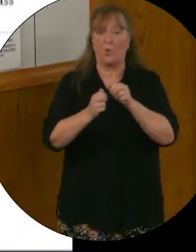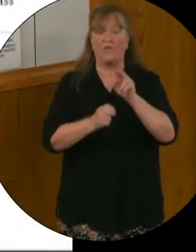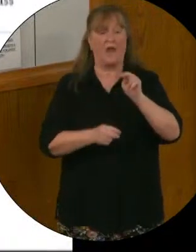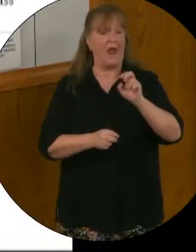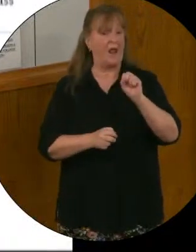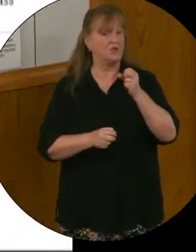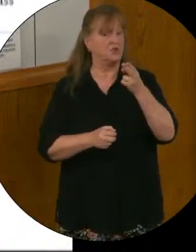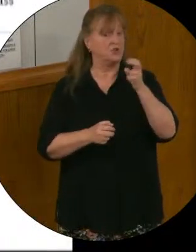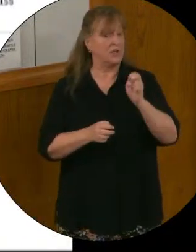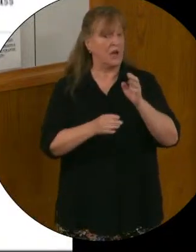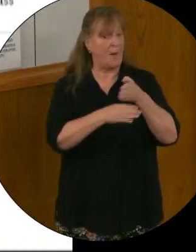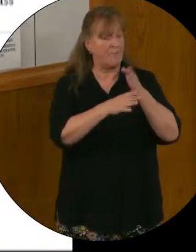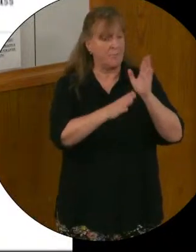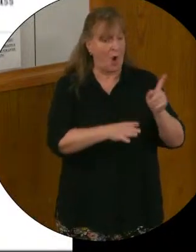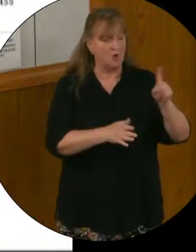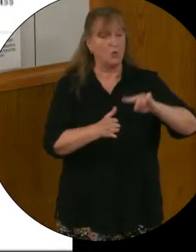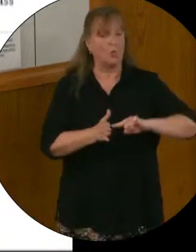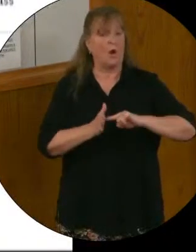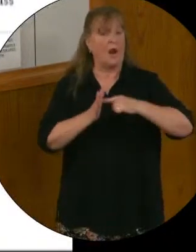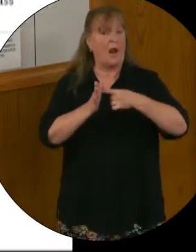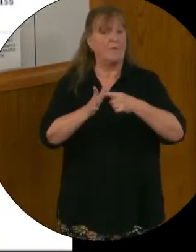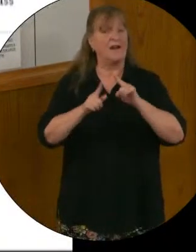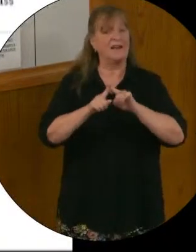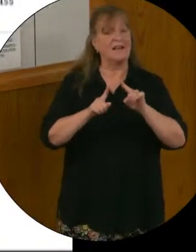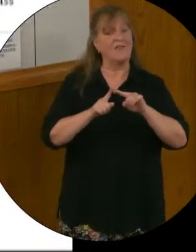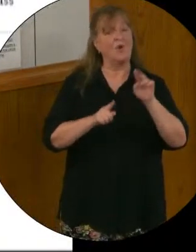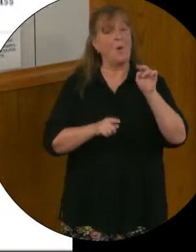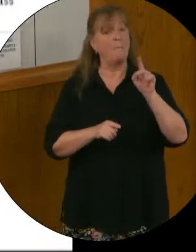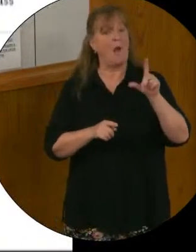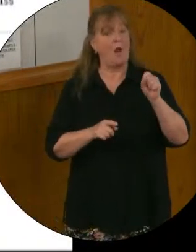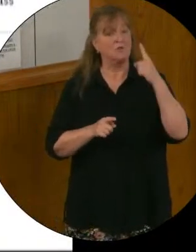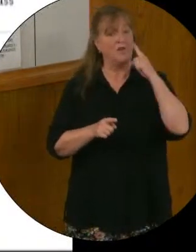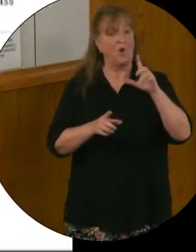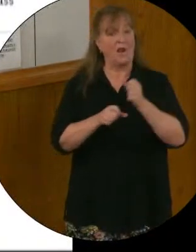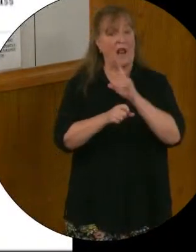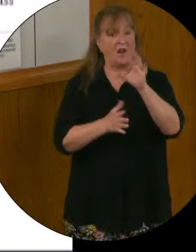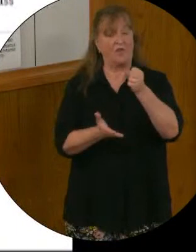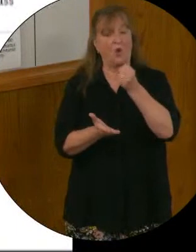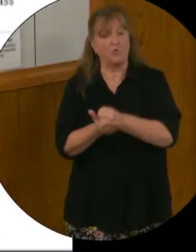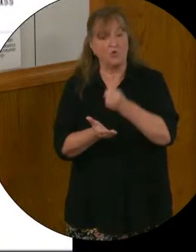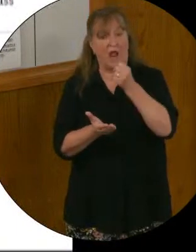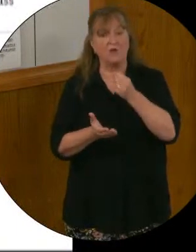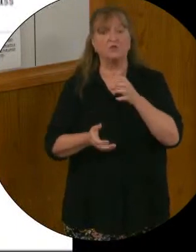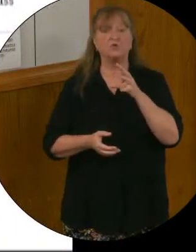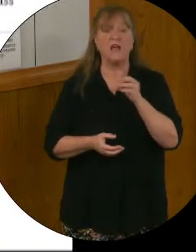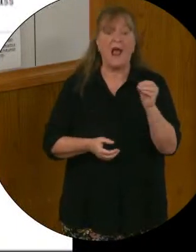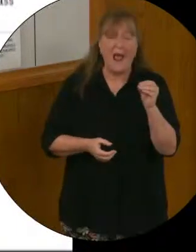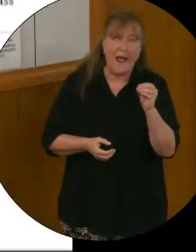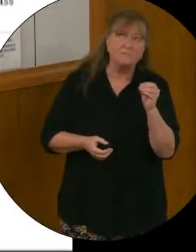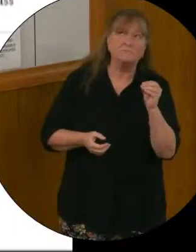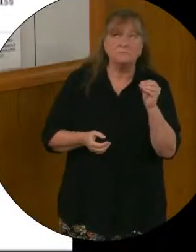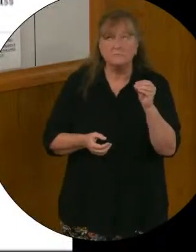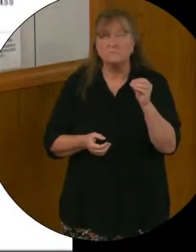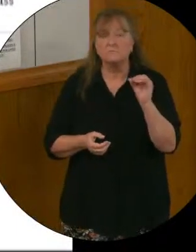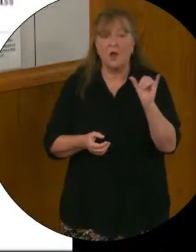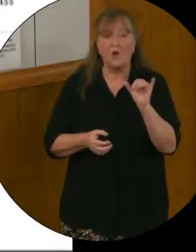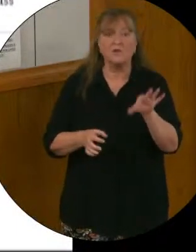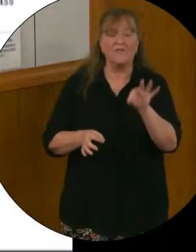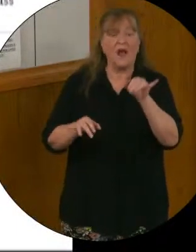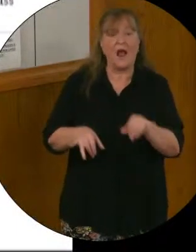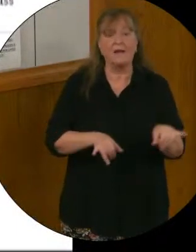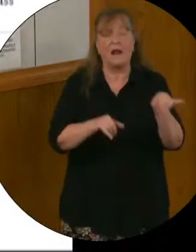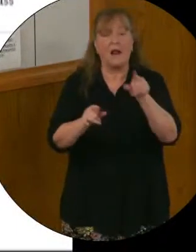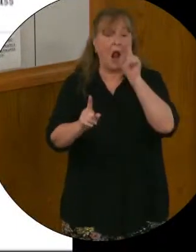partners. And we are implementing different models of credentialing, as well as, identifying a common goal